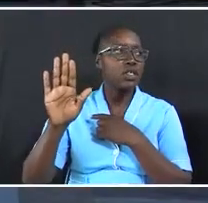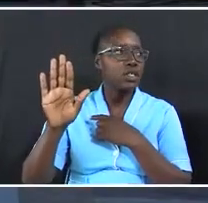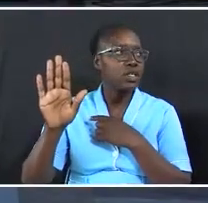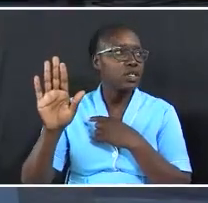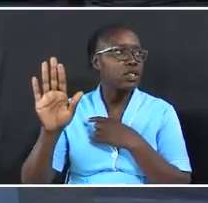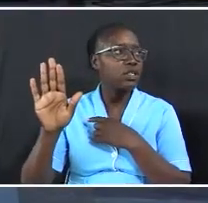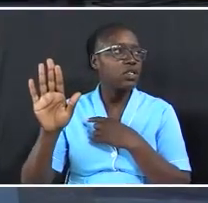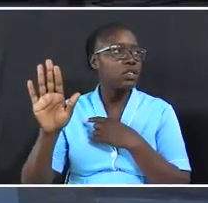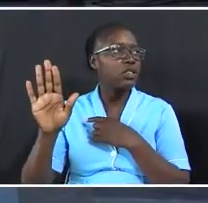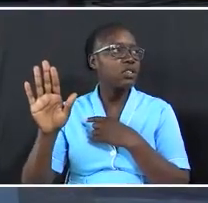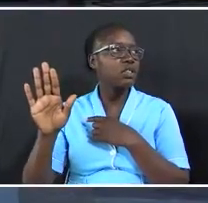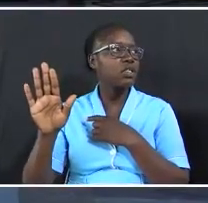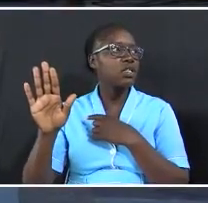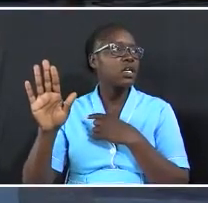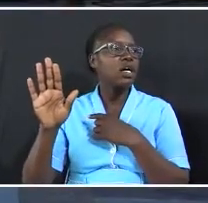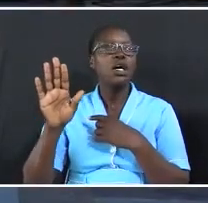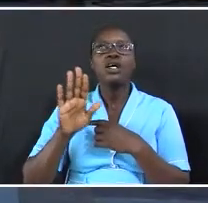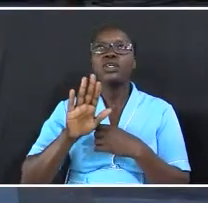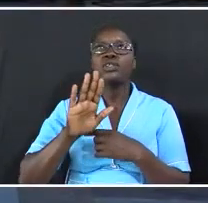thee. You